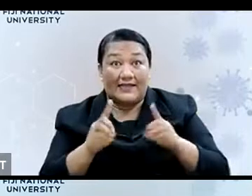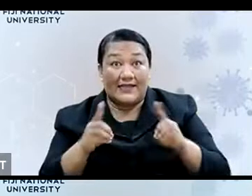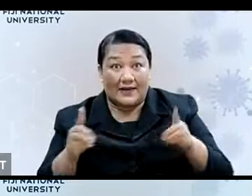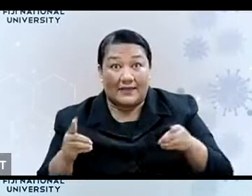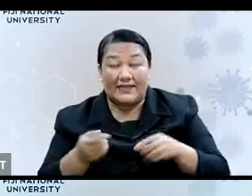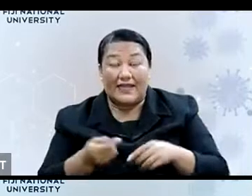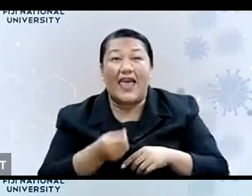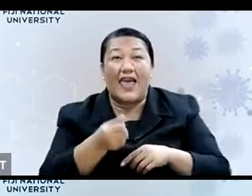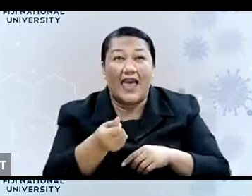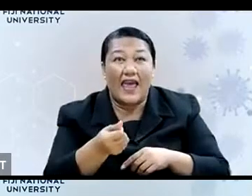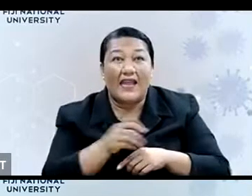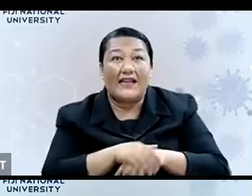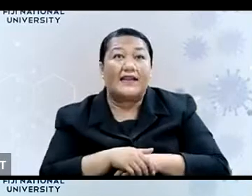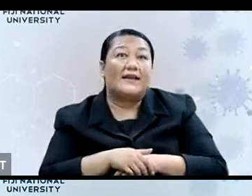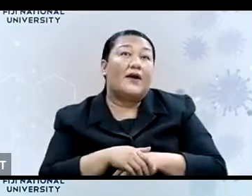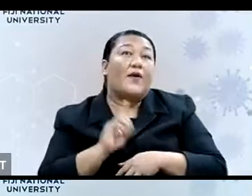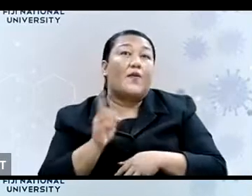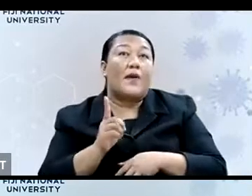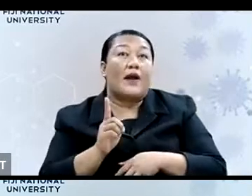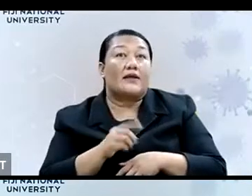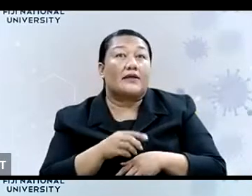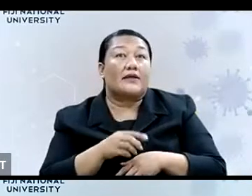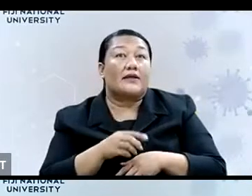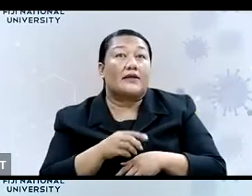the legal role that they